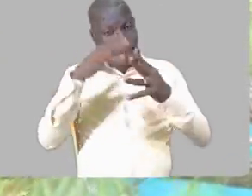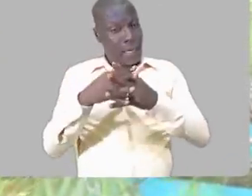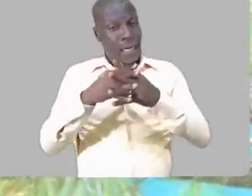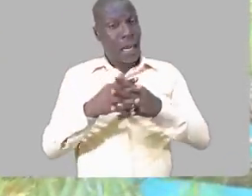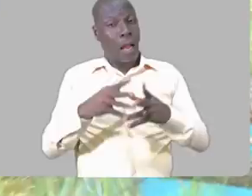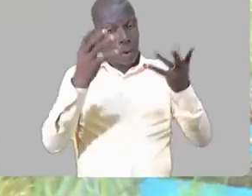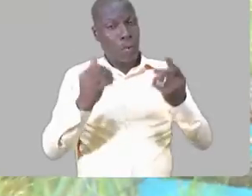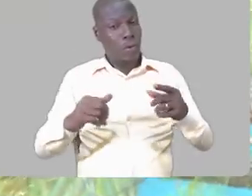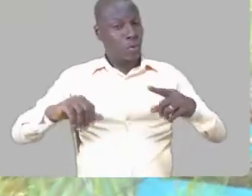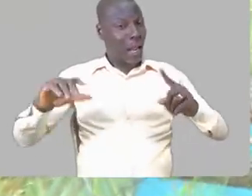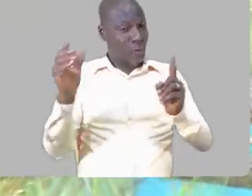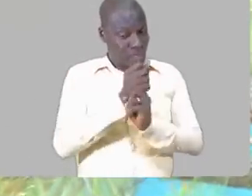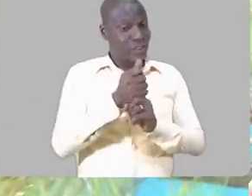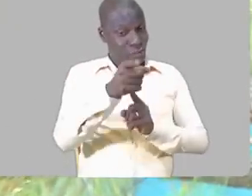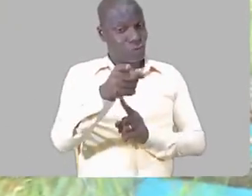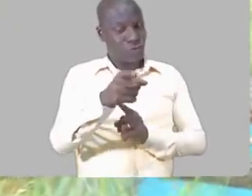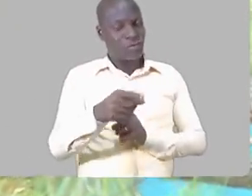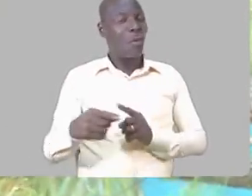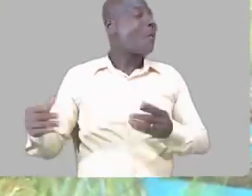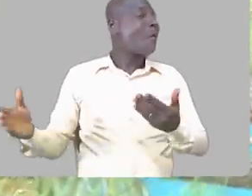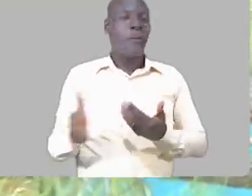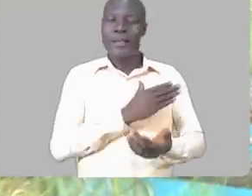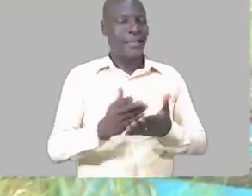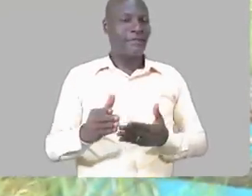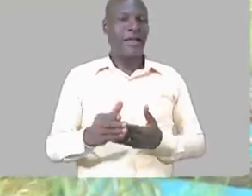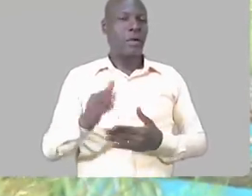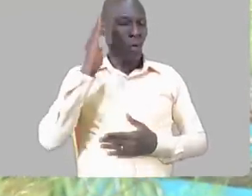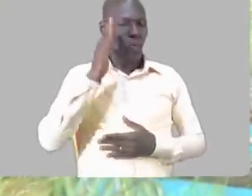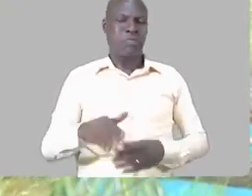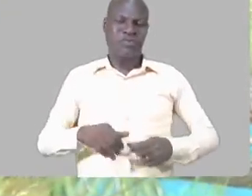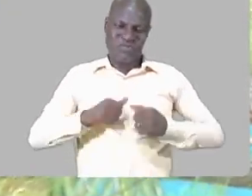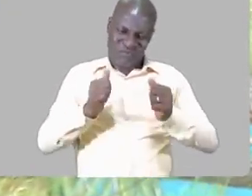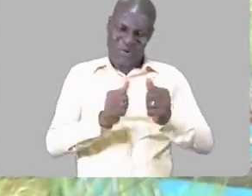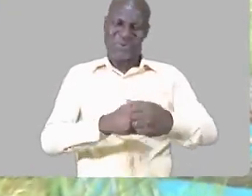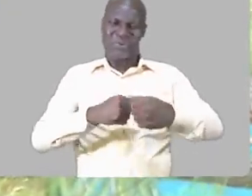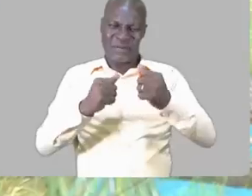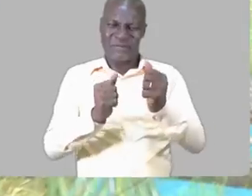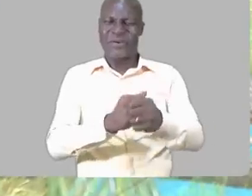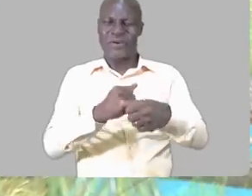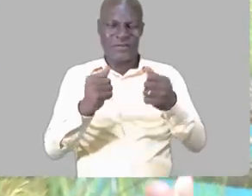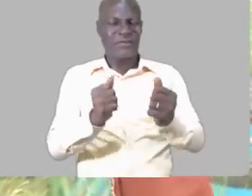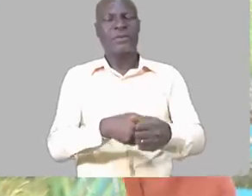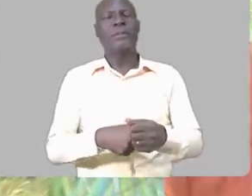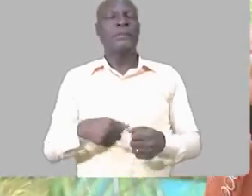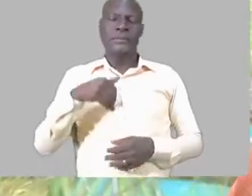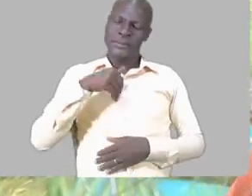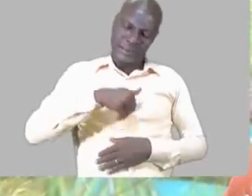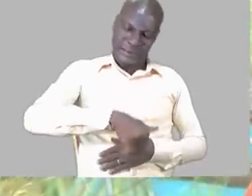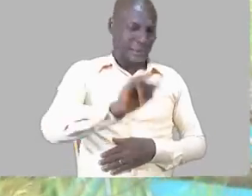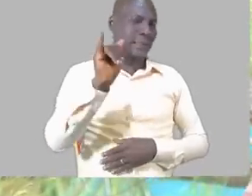wa. E kwe bi omfaso ombechi wano, uwa bi nise, uwanto. As antifo say, enye da, ubeto